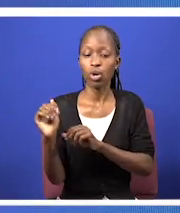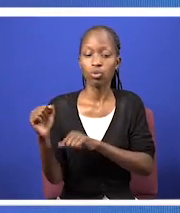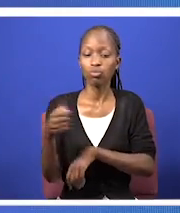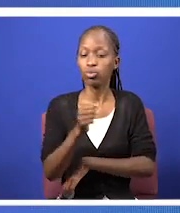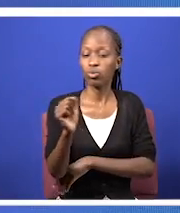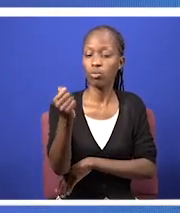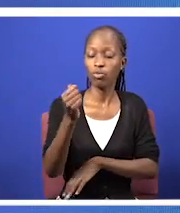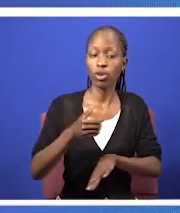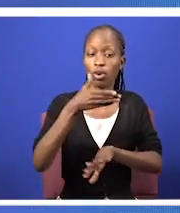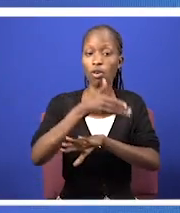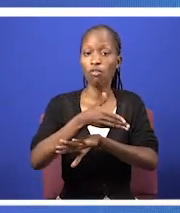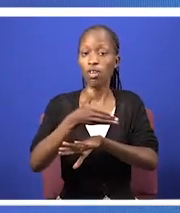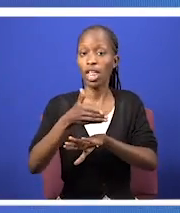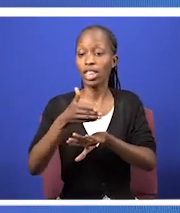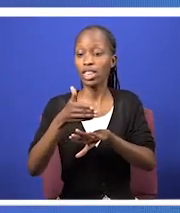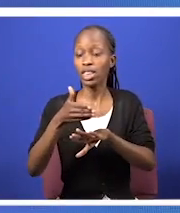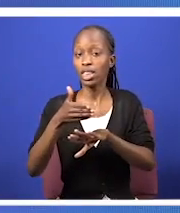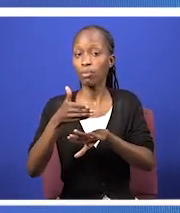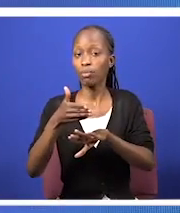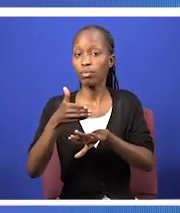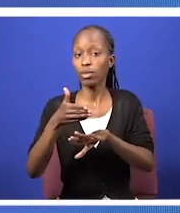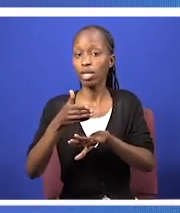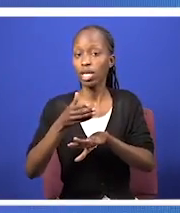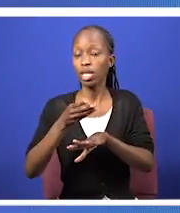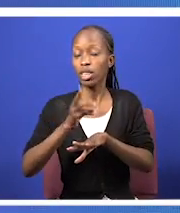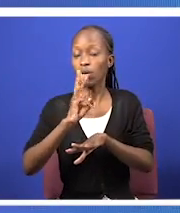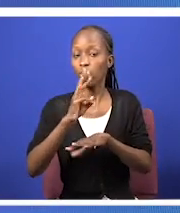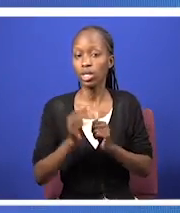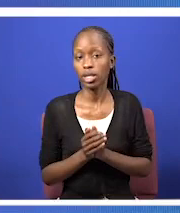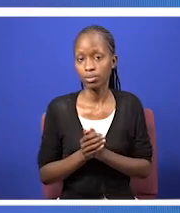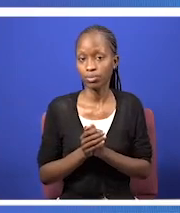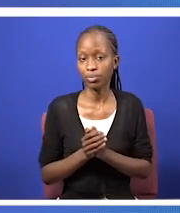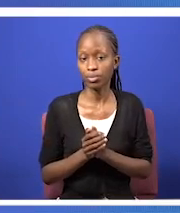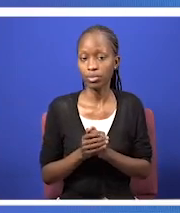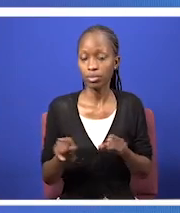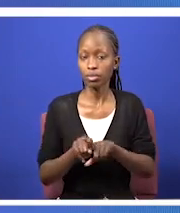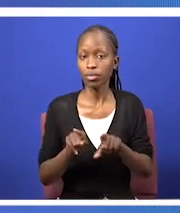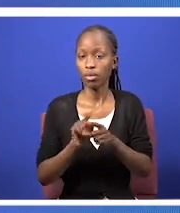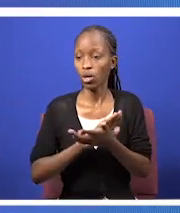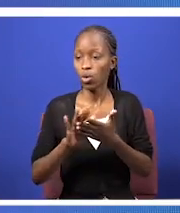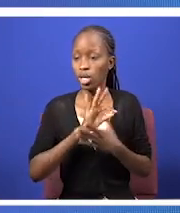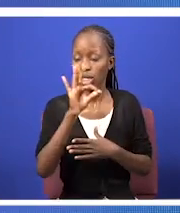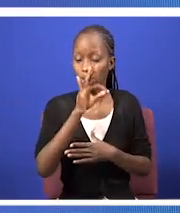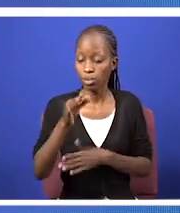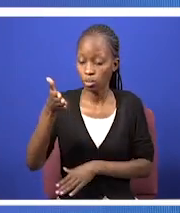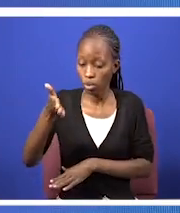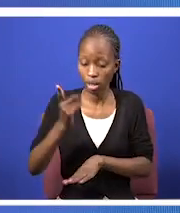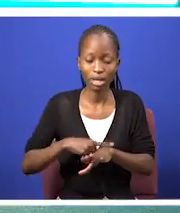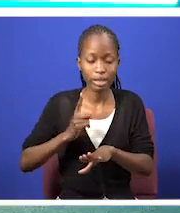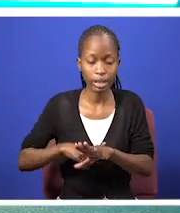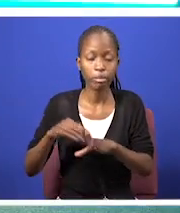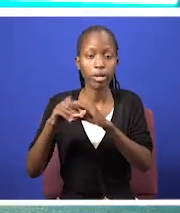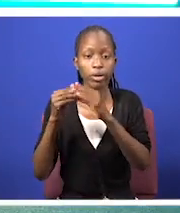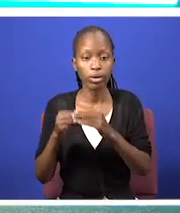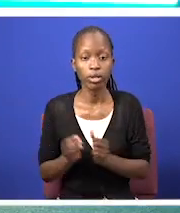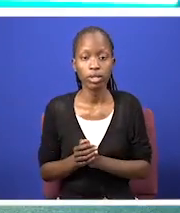the waters. And as we continue through chapter 1, we see the whole exercise of creation. And the Holy Spirit was involved in